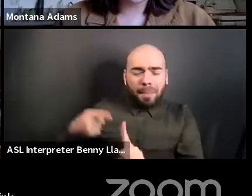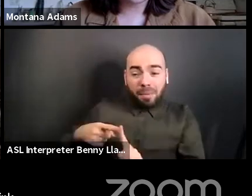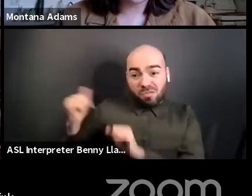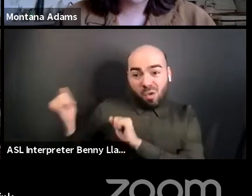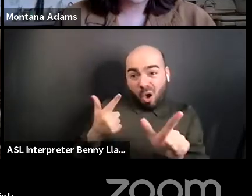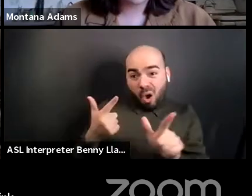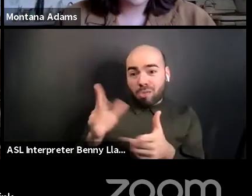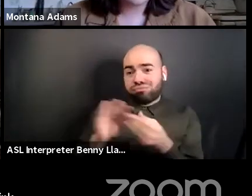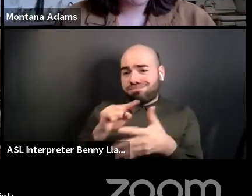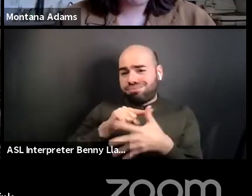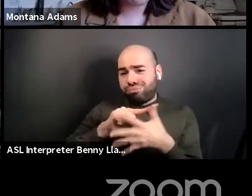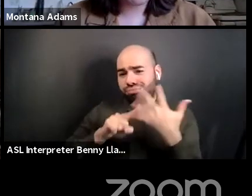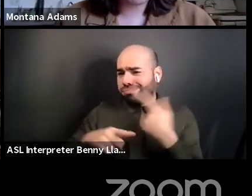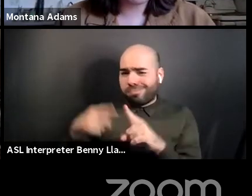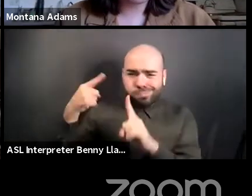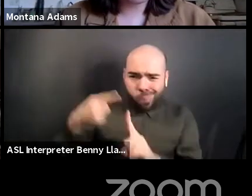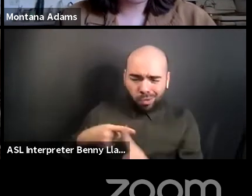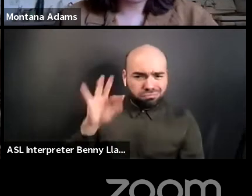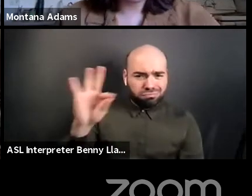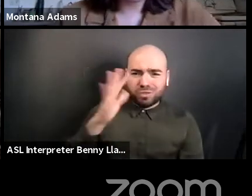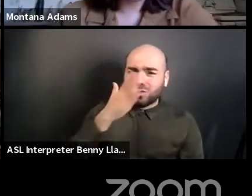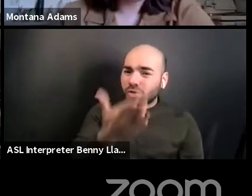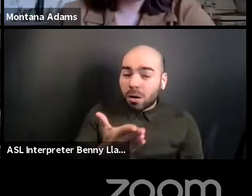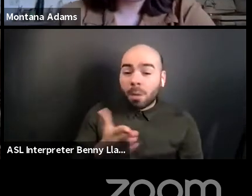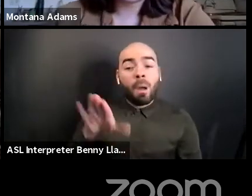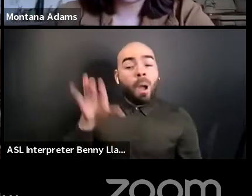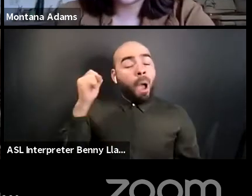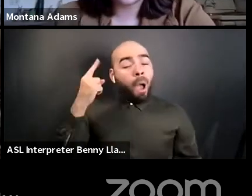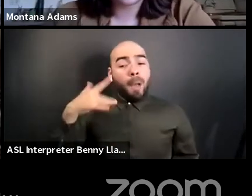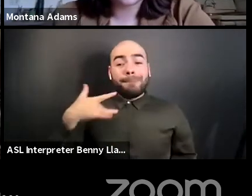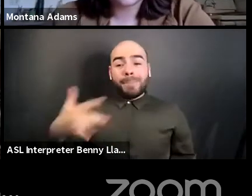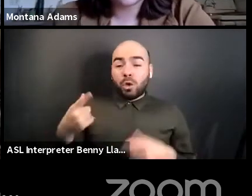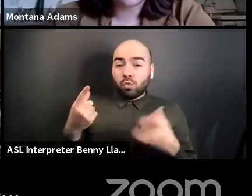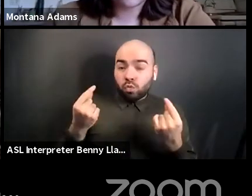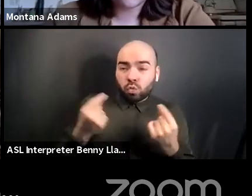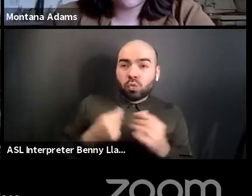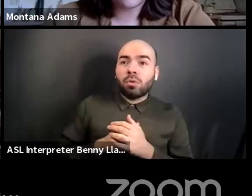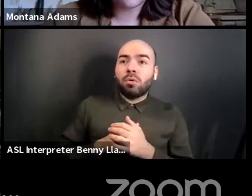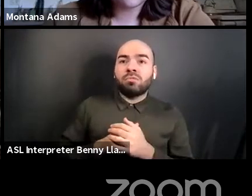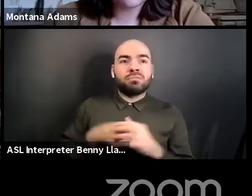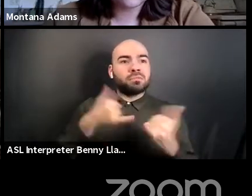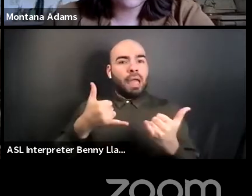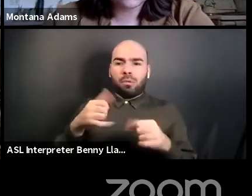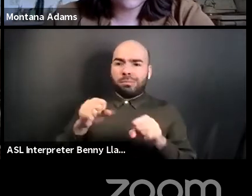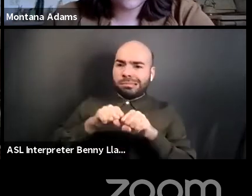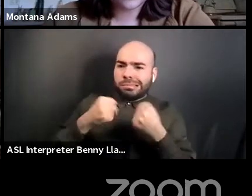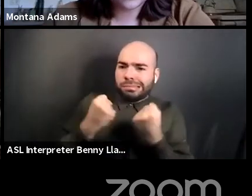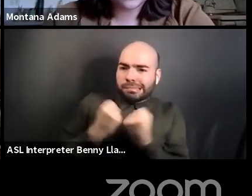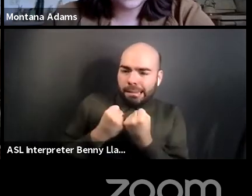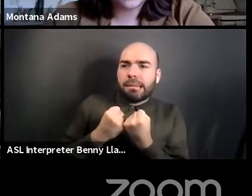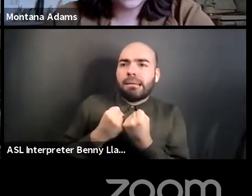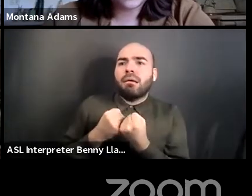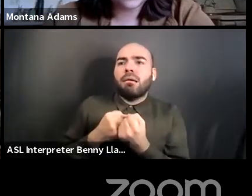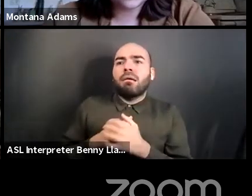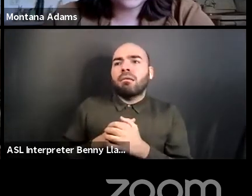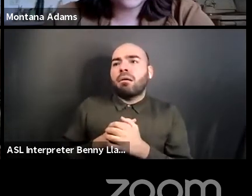often is we're in a place right now culturally as a society in these